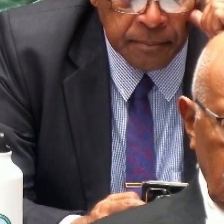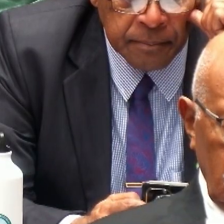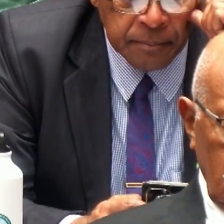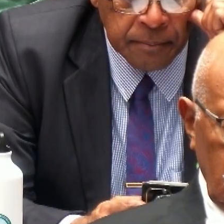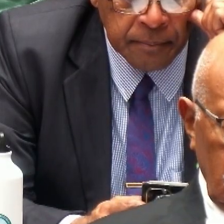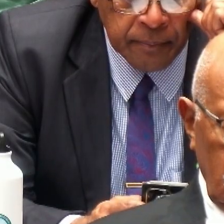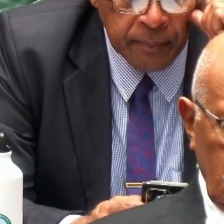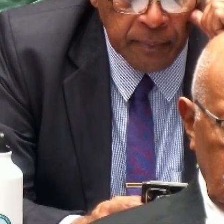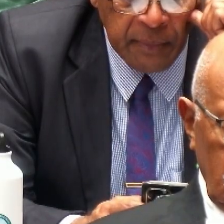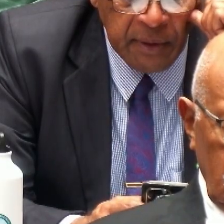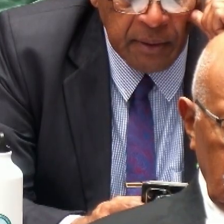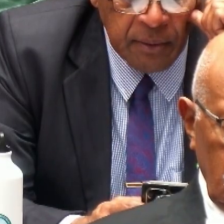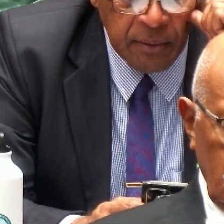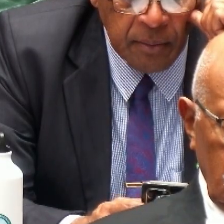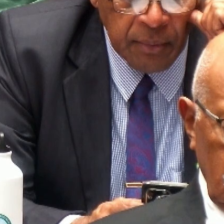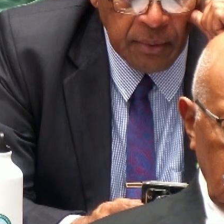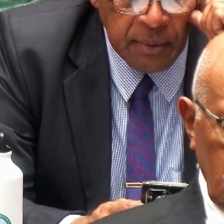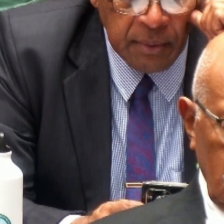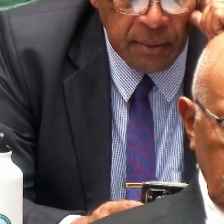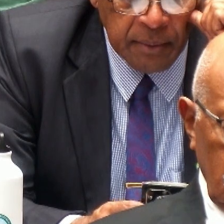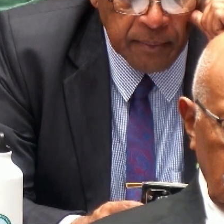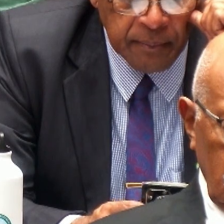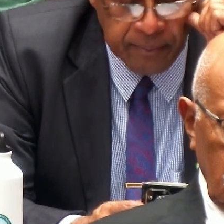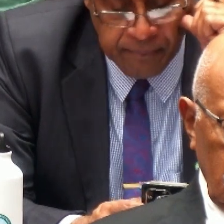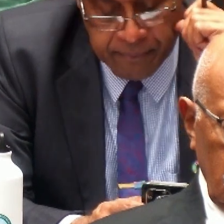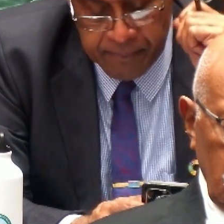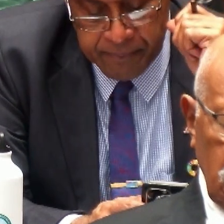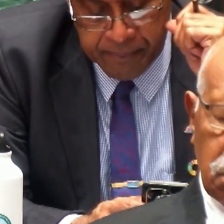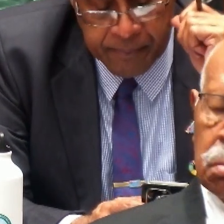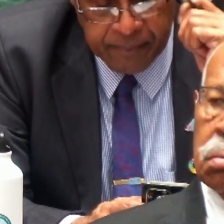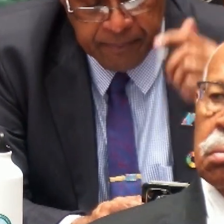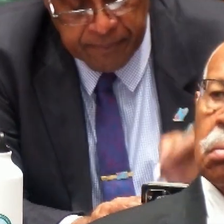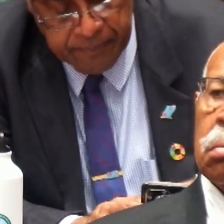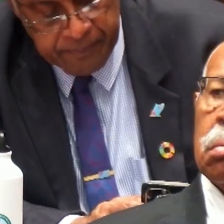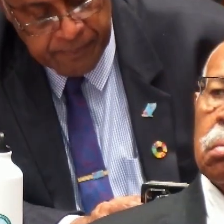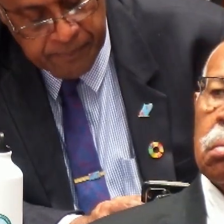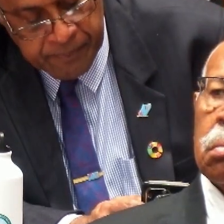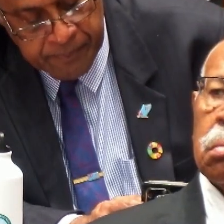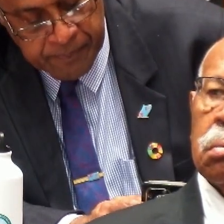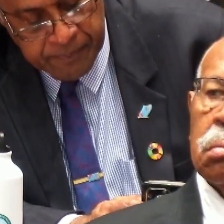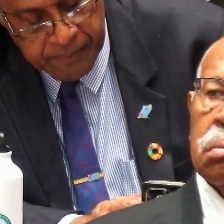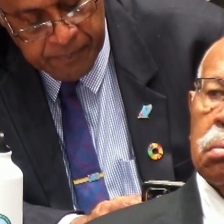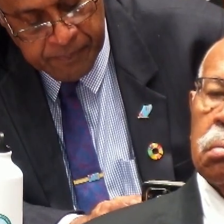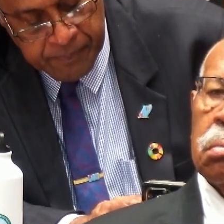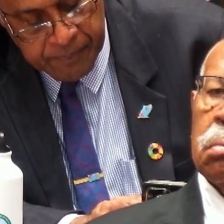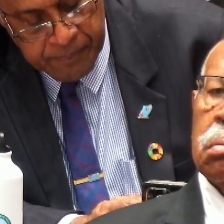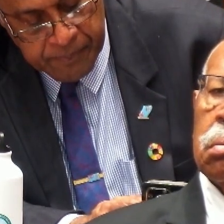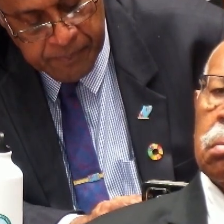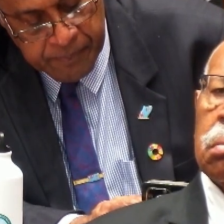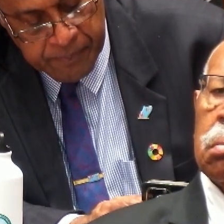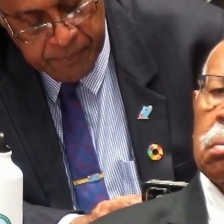and strengthening outreach, this government is ensuring that women and girls, particularly those in rural and